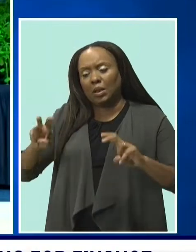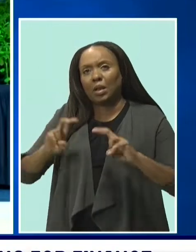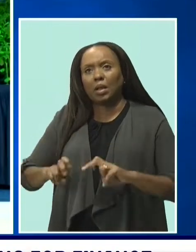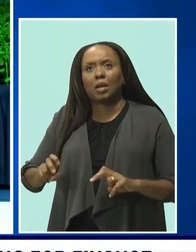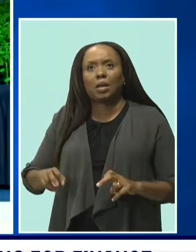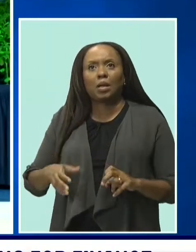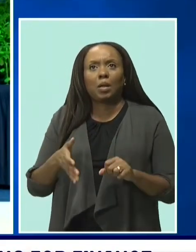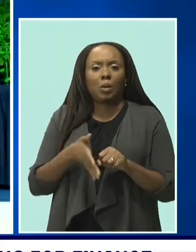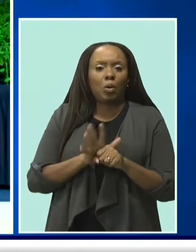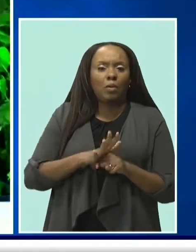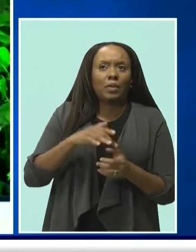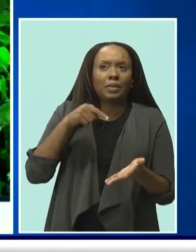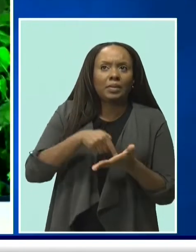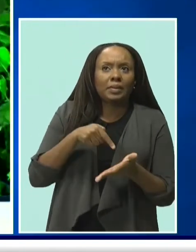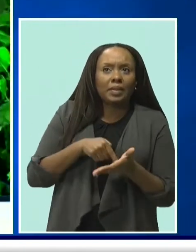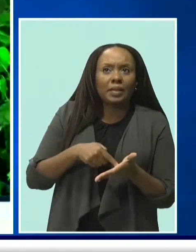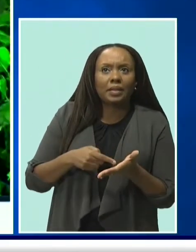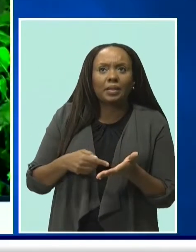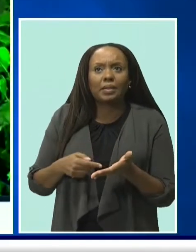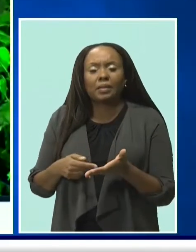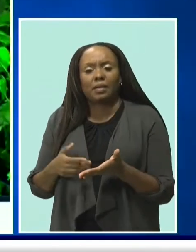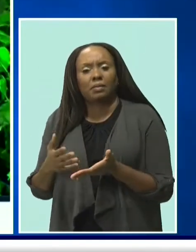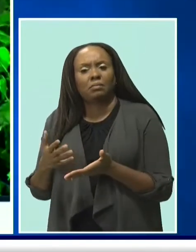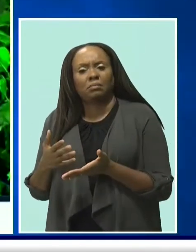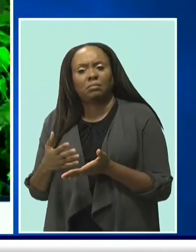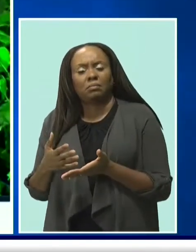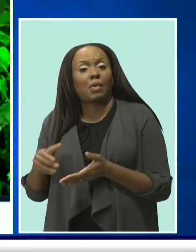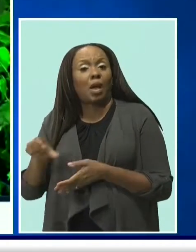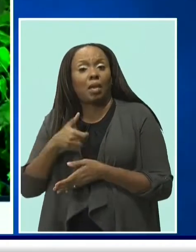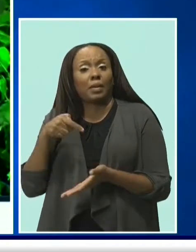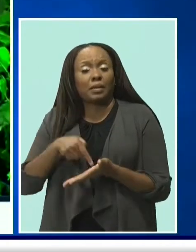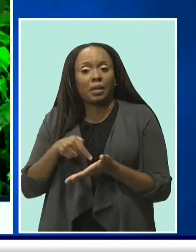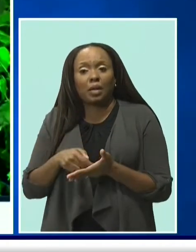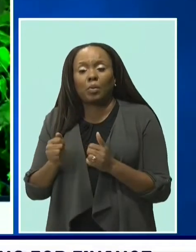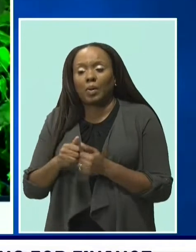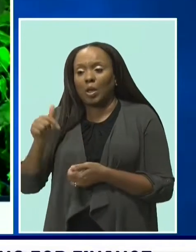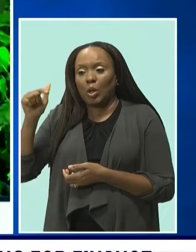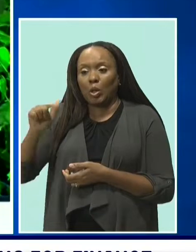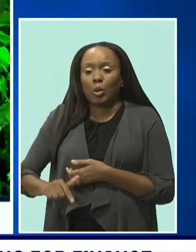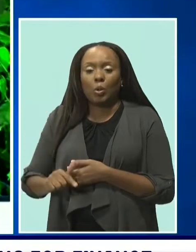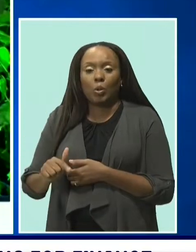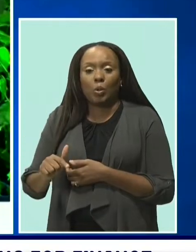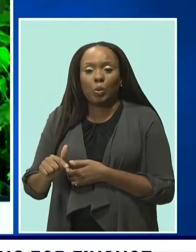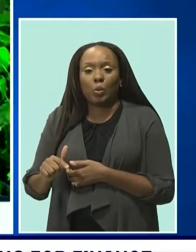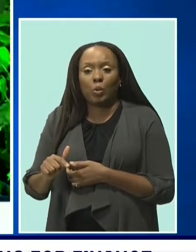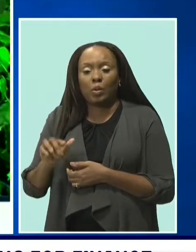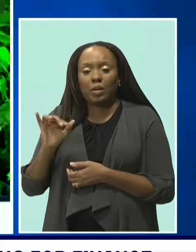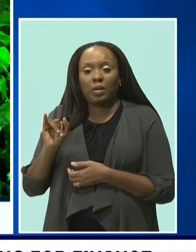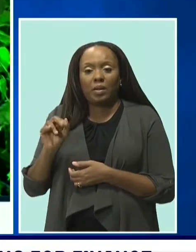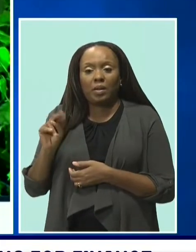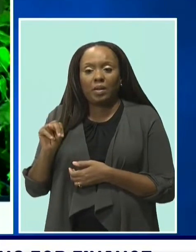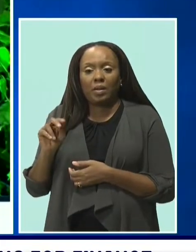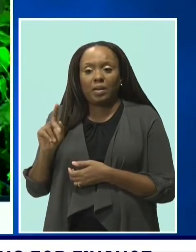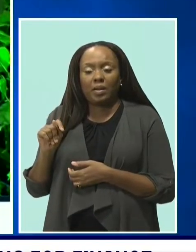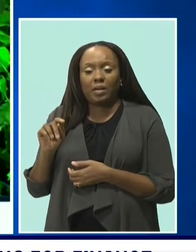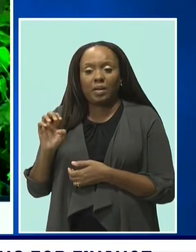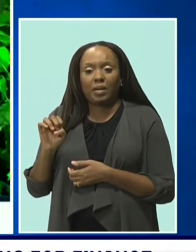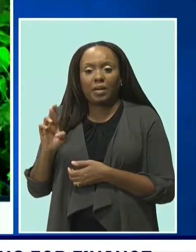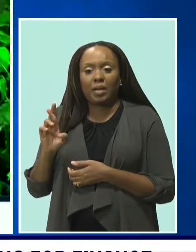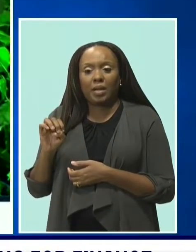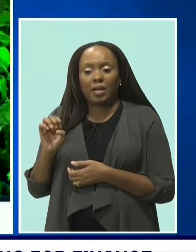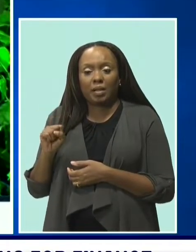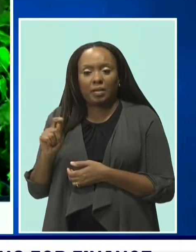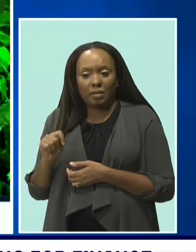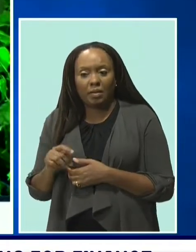discussed again, with super long maturities, low interest rates, almost Ida-like terms, if we are going to